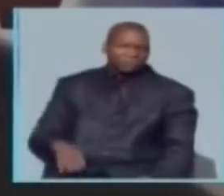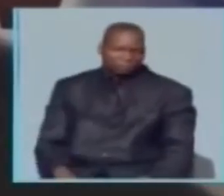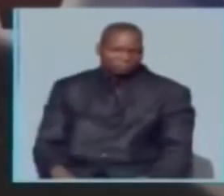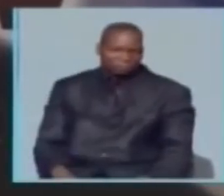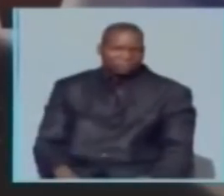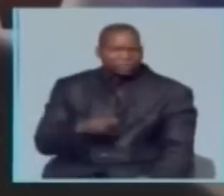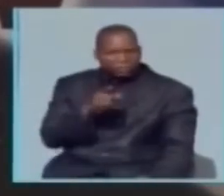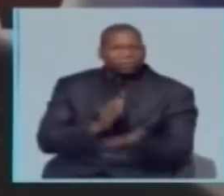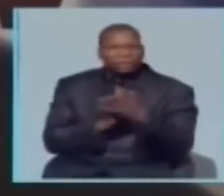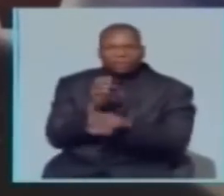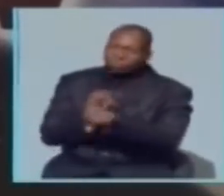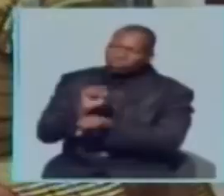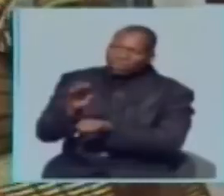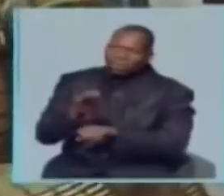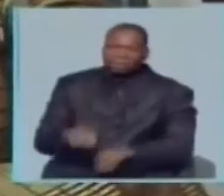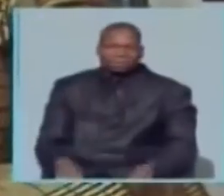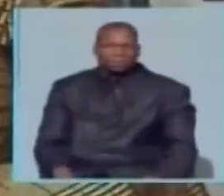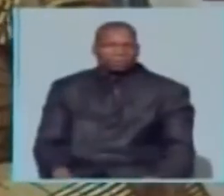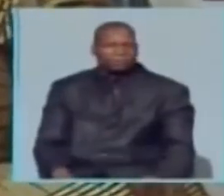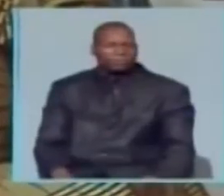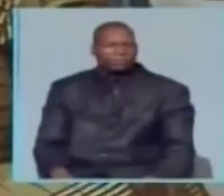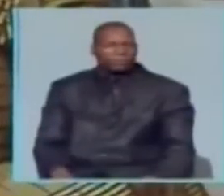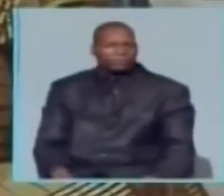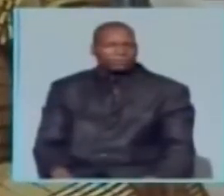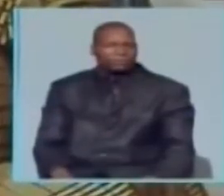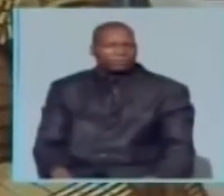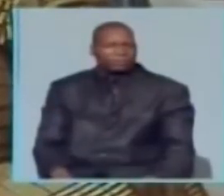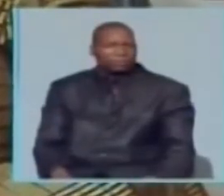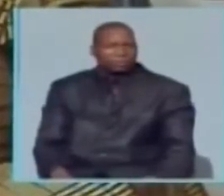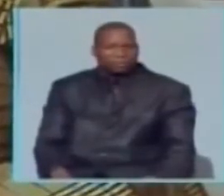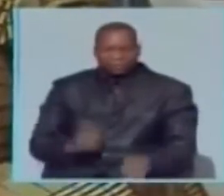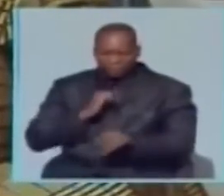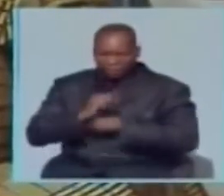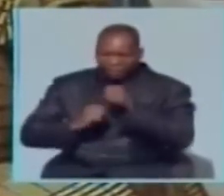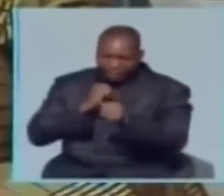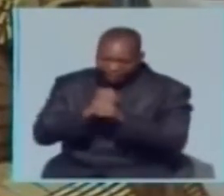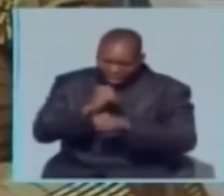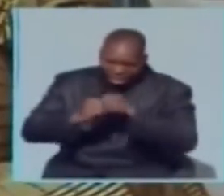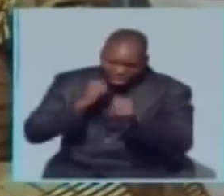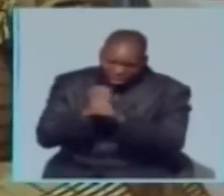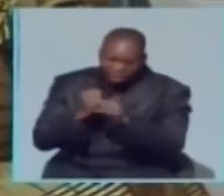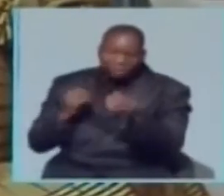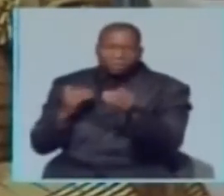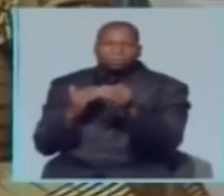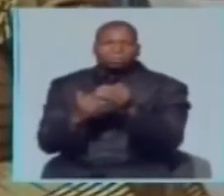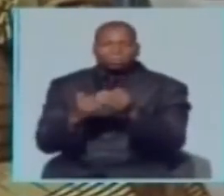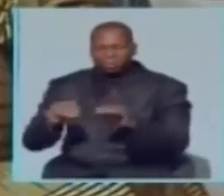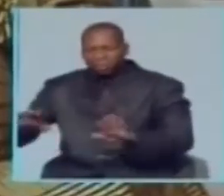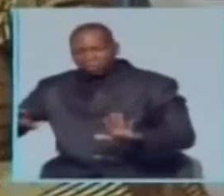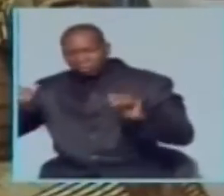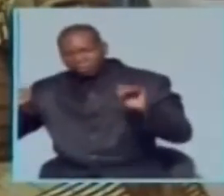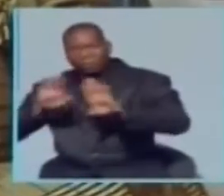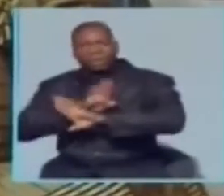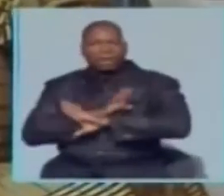advise on? Look, clearly, over the years, both Zambia and Zimbabwe